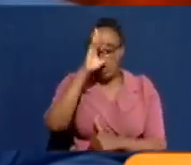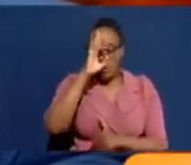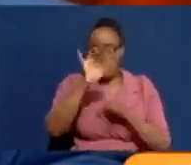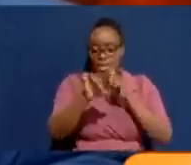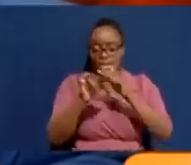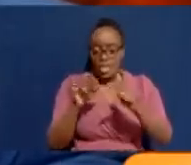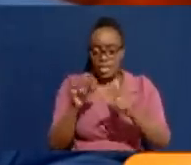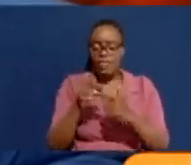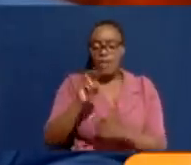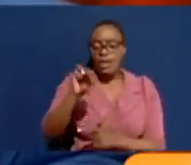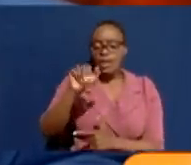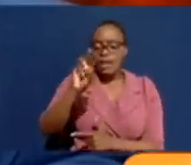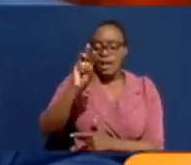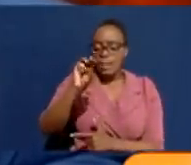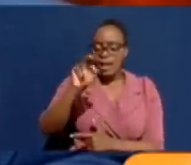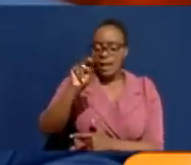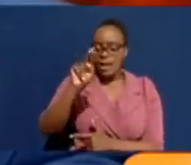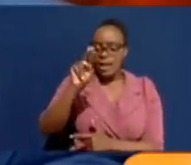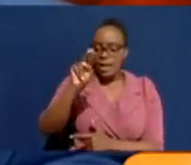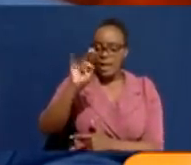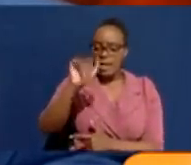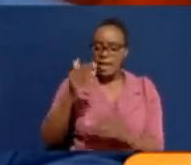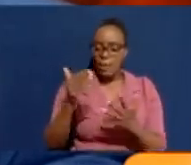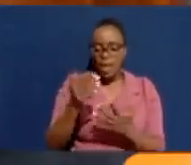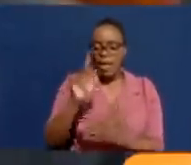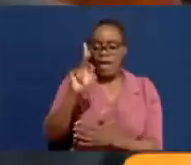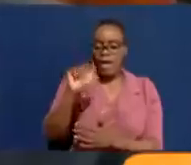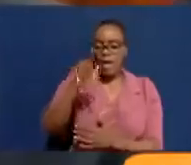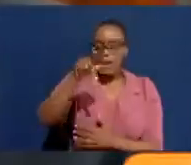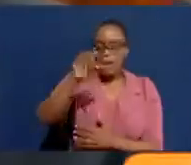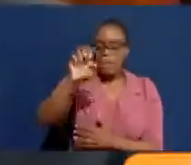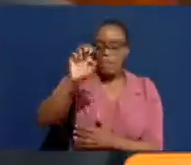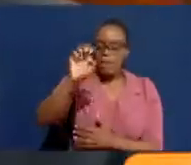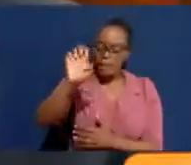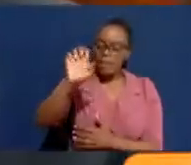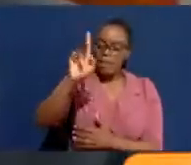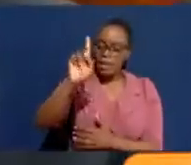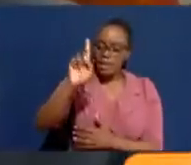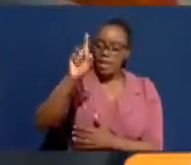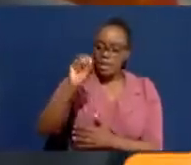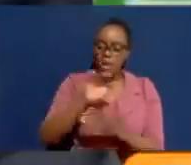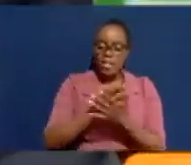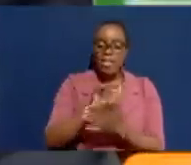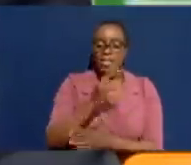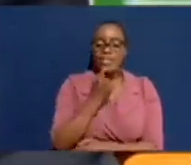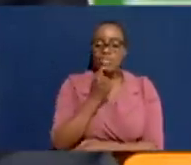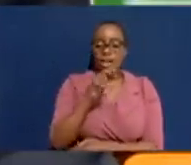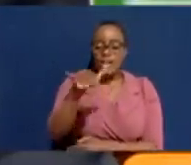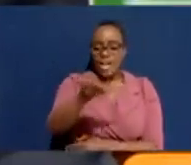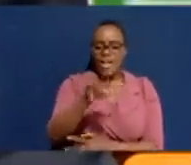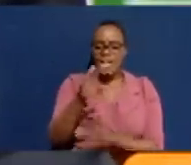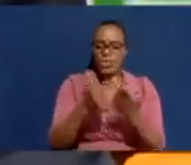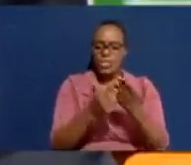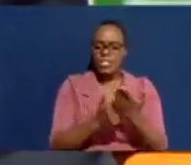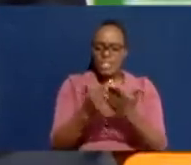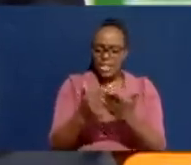were killed in Namariat near Kaikitaitai village in Kapedo, Napeitom Ward, Turkana. What discussion are you going